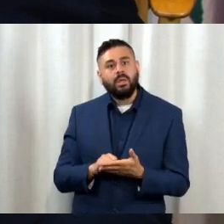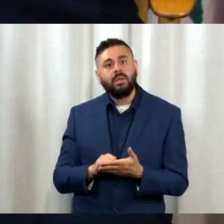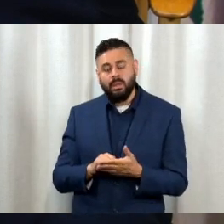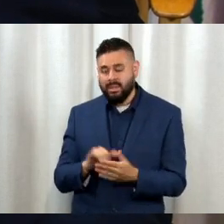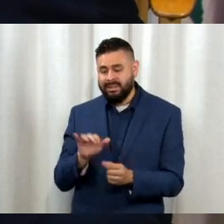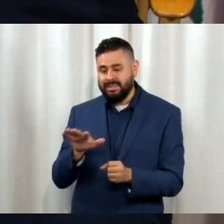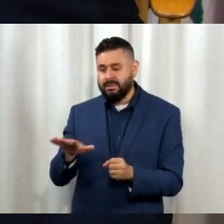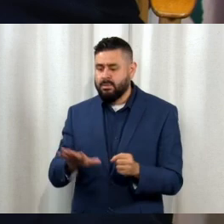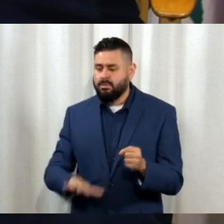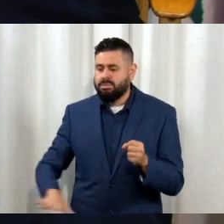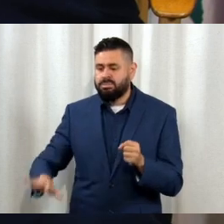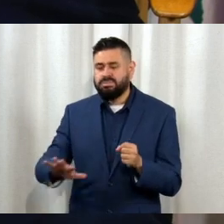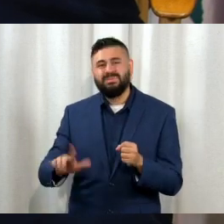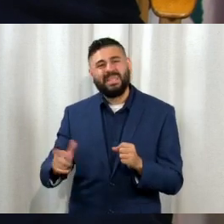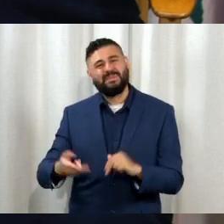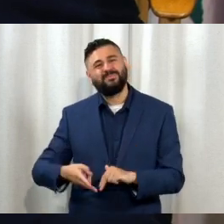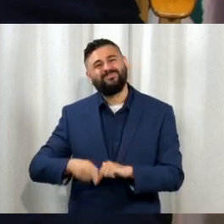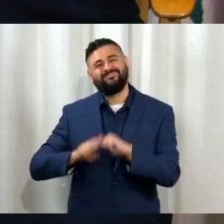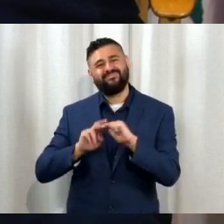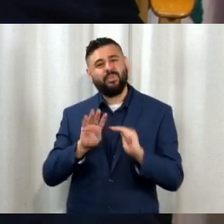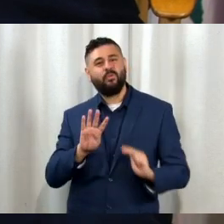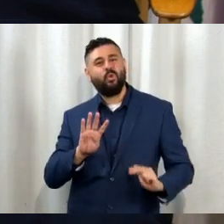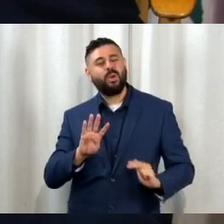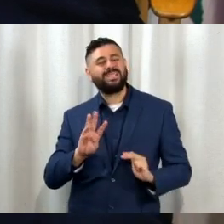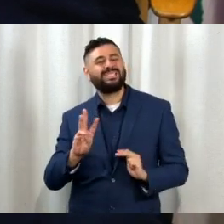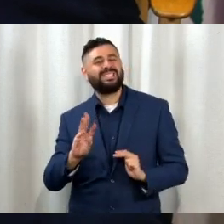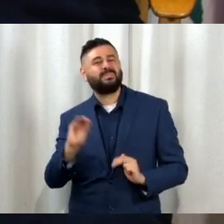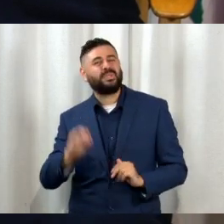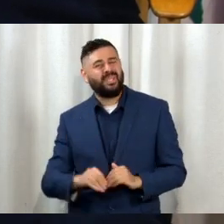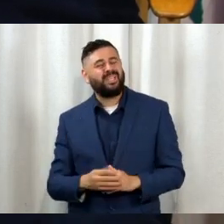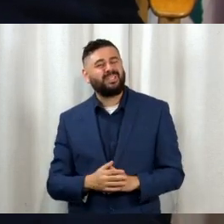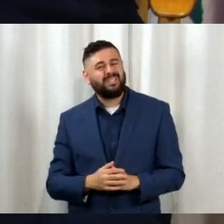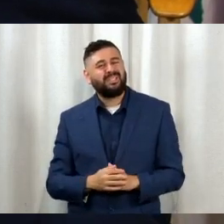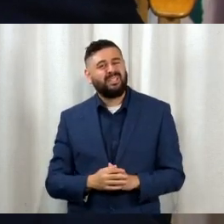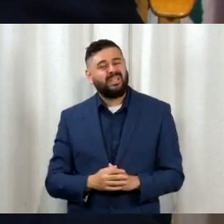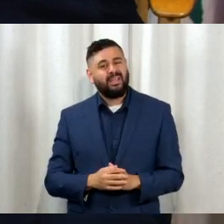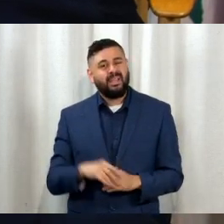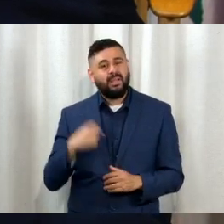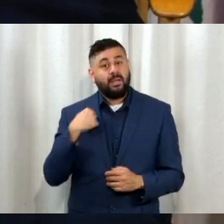us continued to rise, and they're at 46%, and we're seeing our